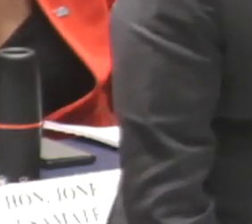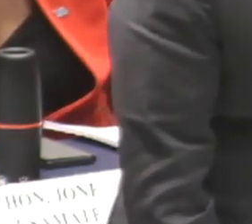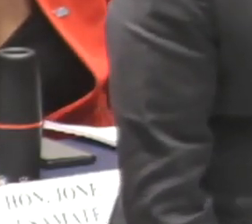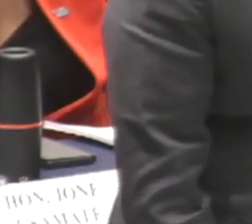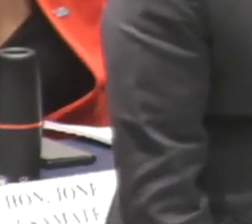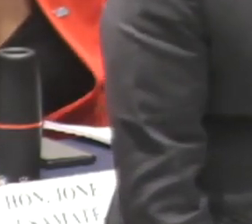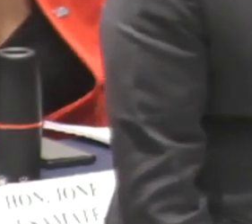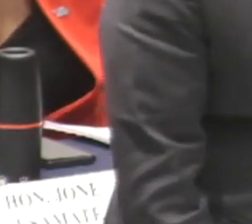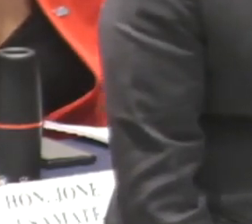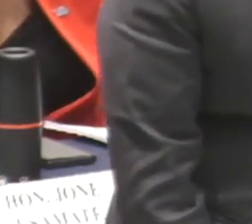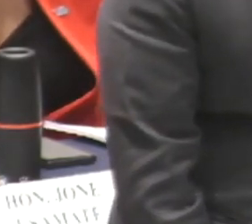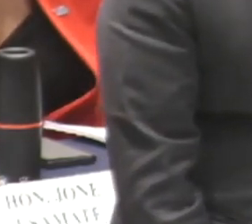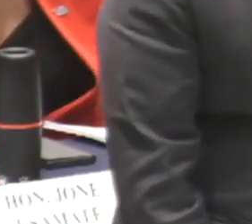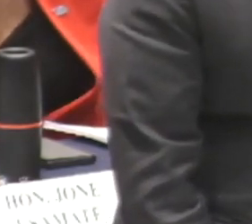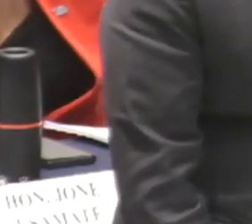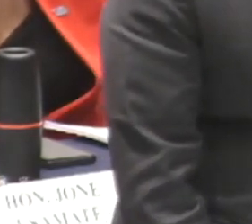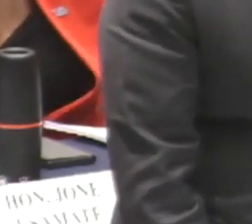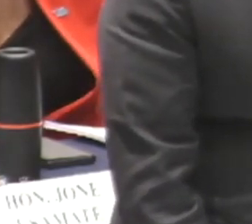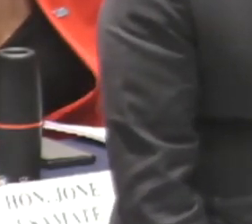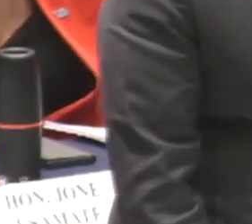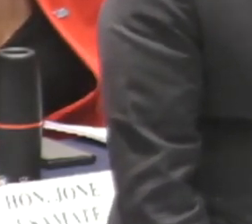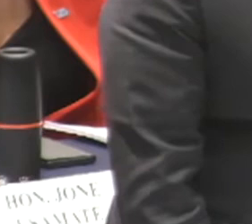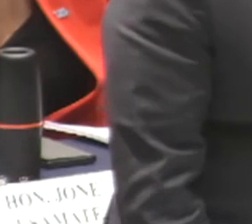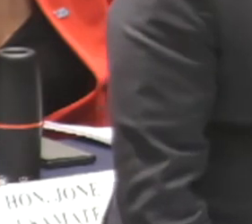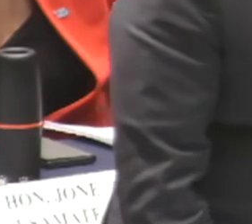Minister had already